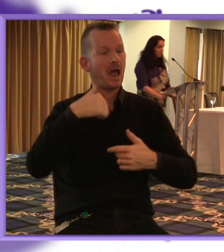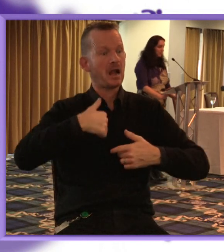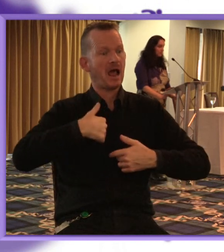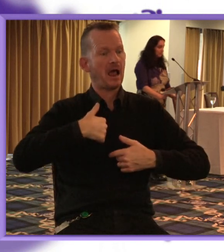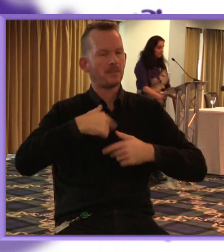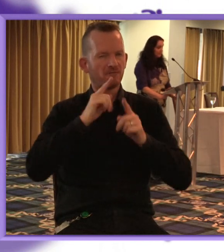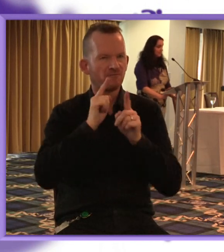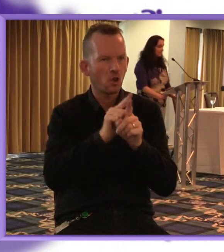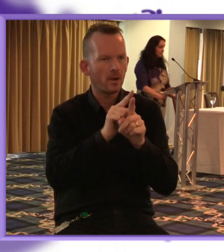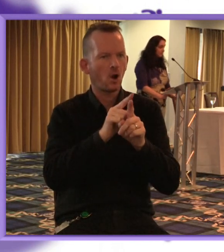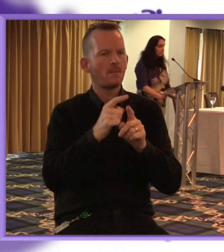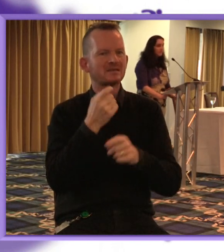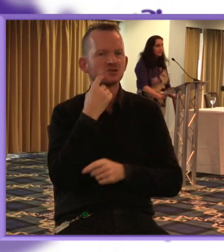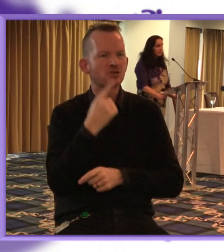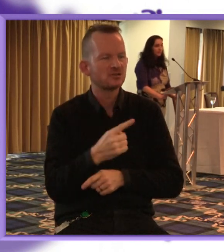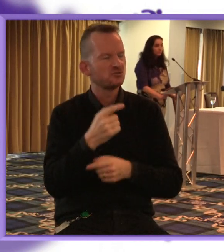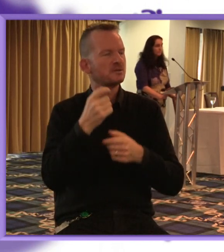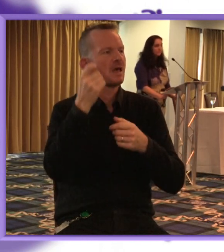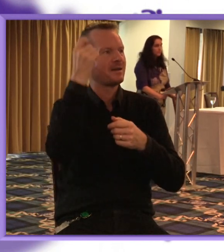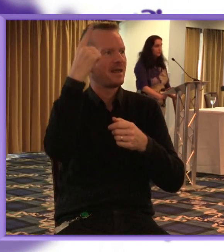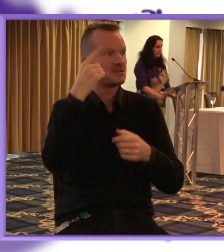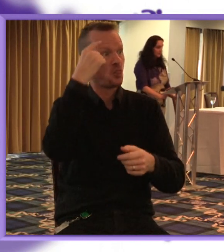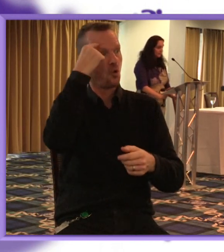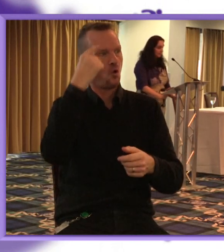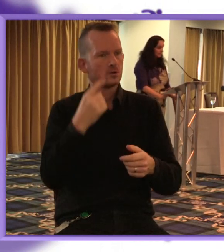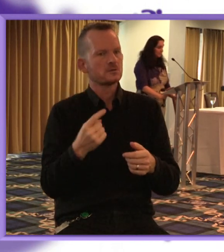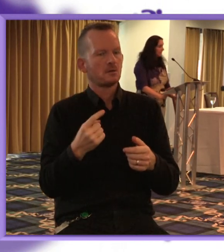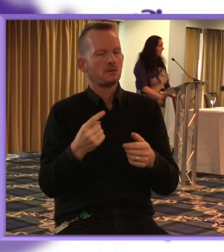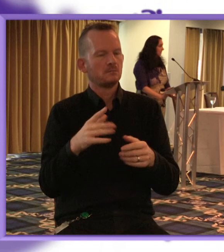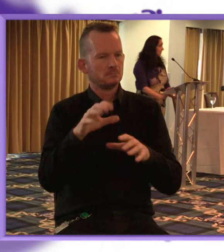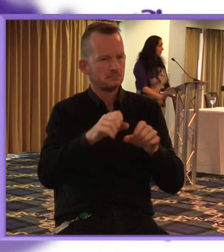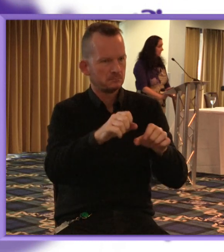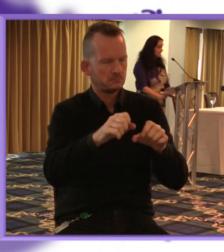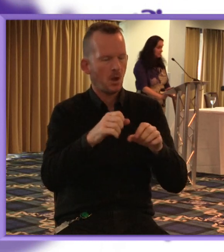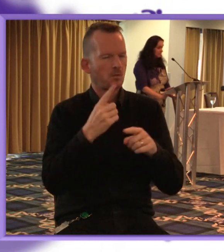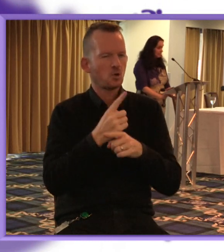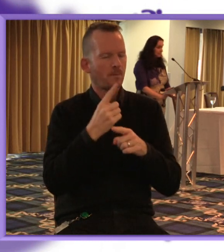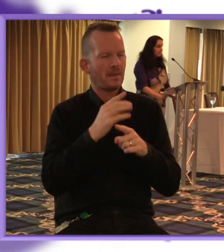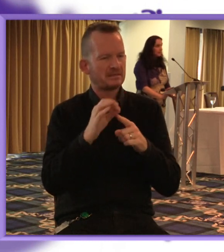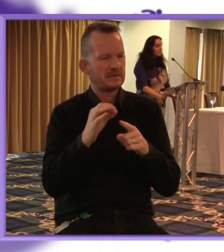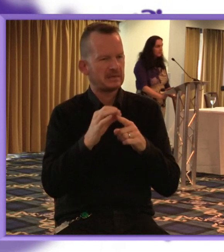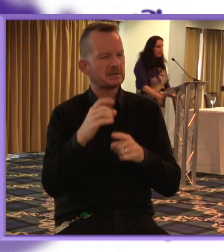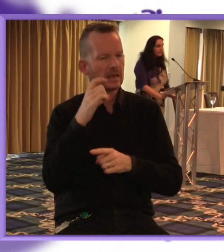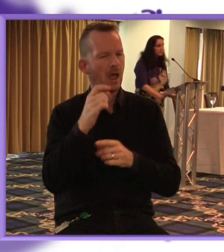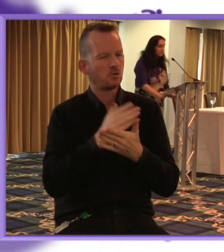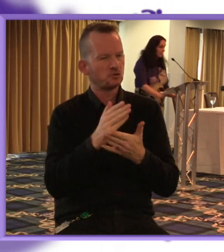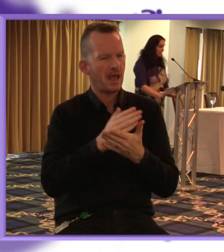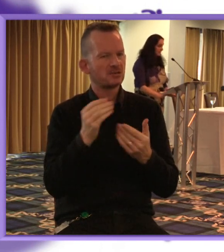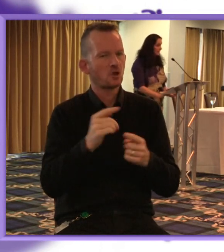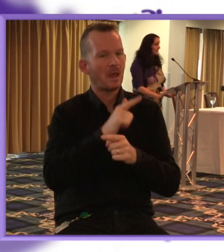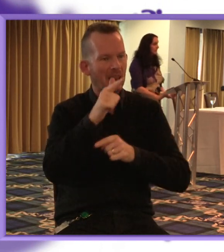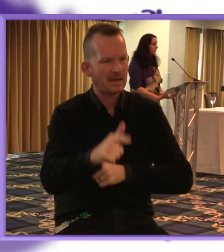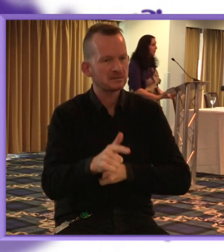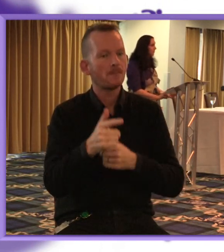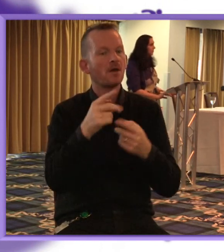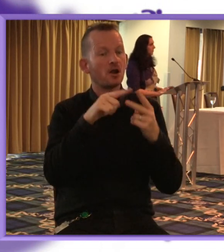many of the suggestions, ideas and thoughts, and I won't talk about the details as Claire is going to be sharing some of those later, but there are a couple of